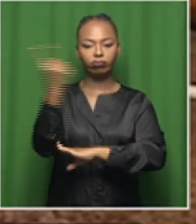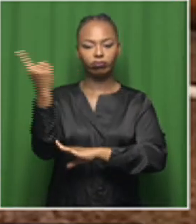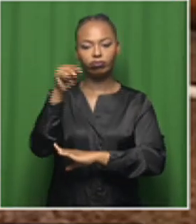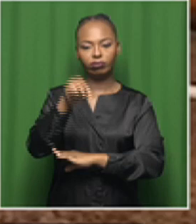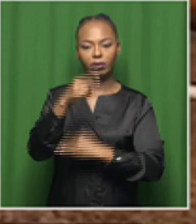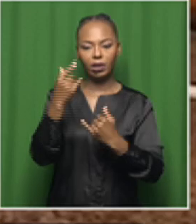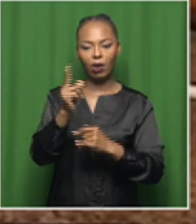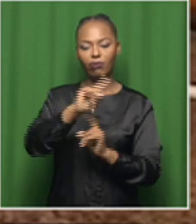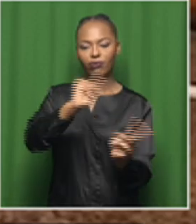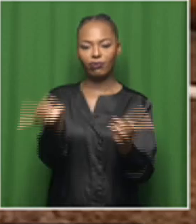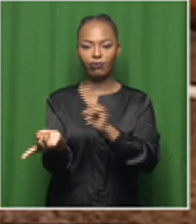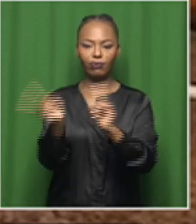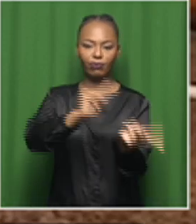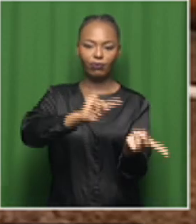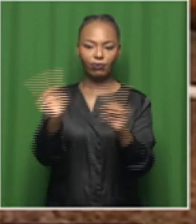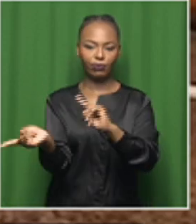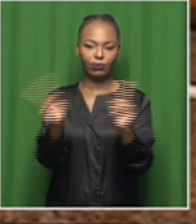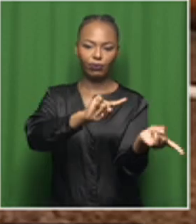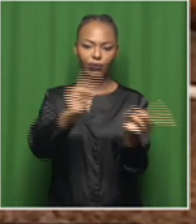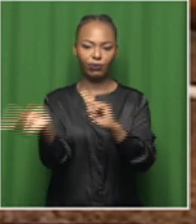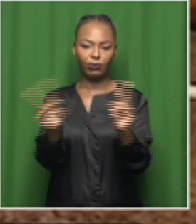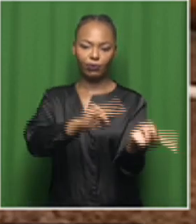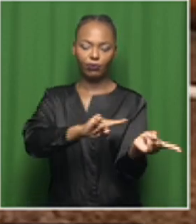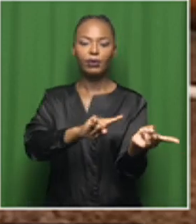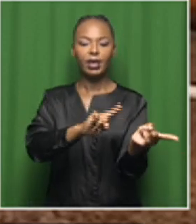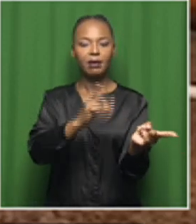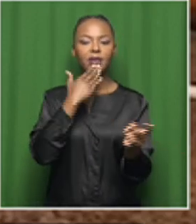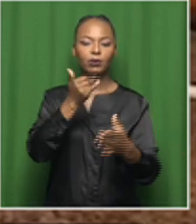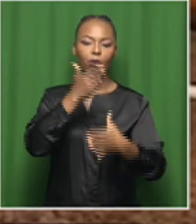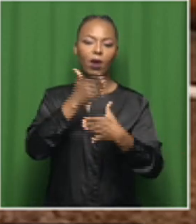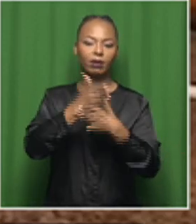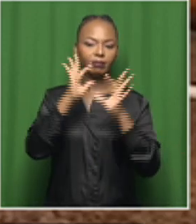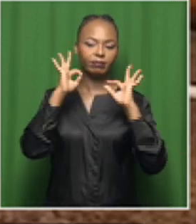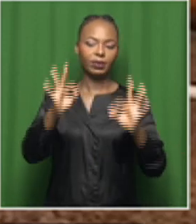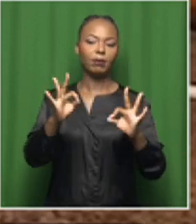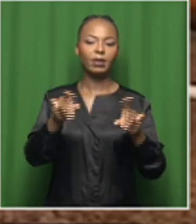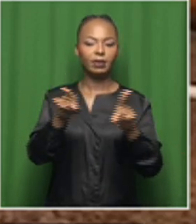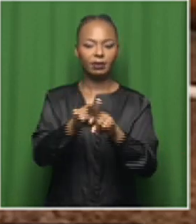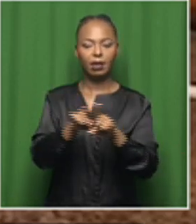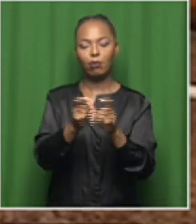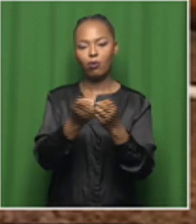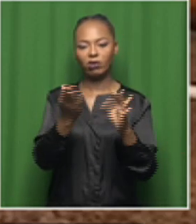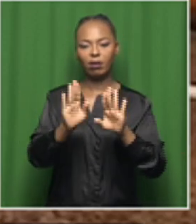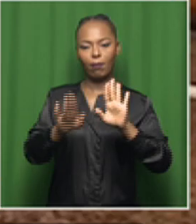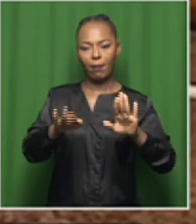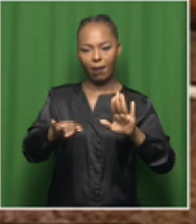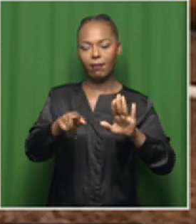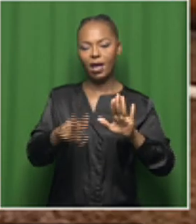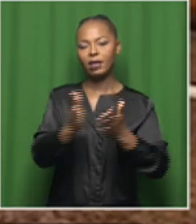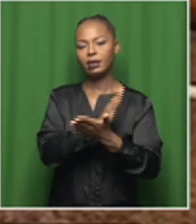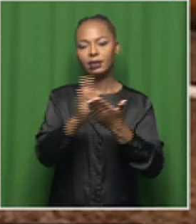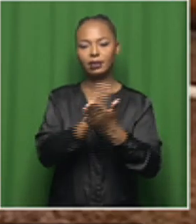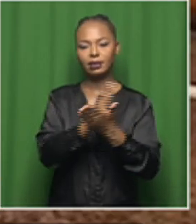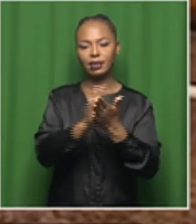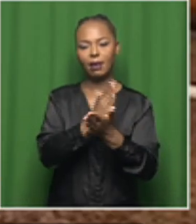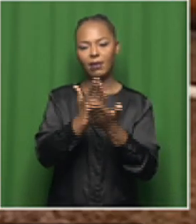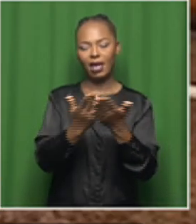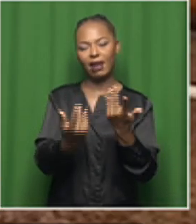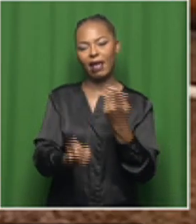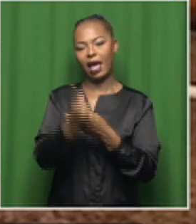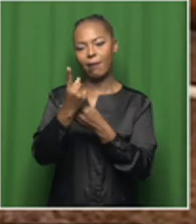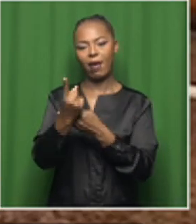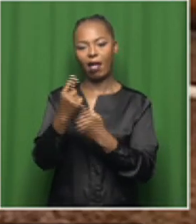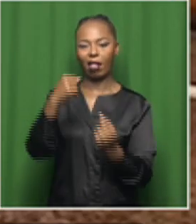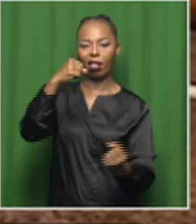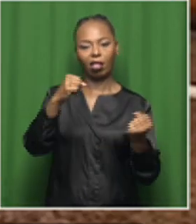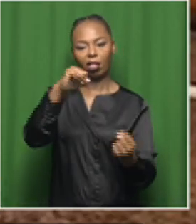increase the visibility of your vehicle, and brake gradually. If you slap those brakes on, then you could skid, lose control, and get in all sorts of trouble. So just